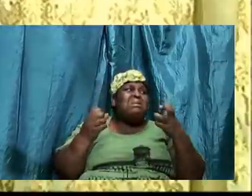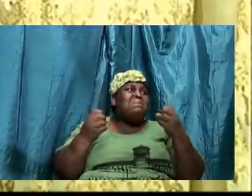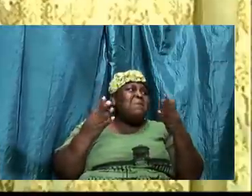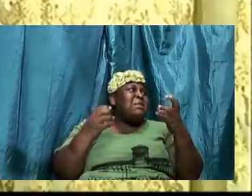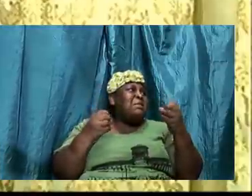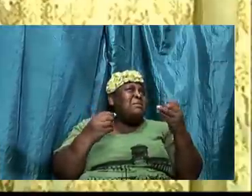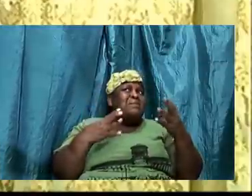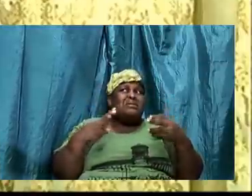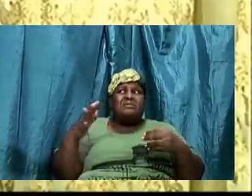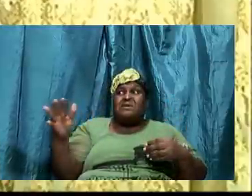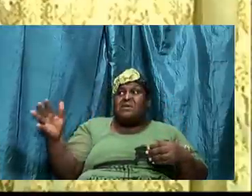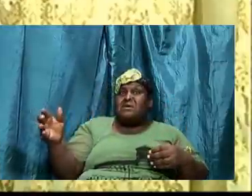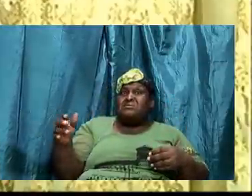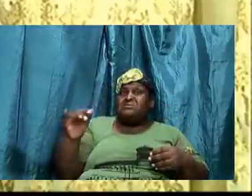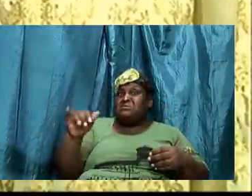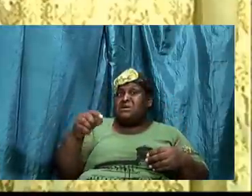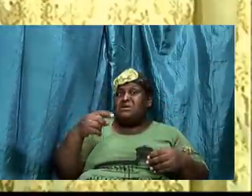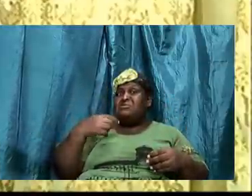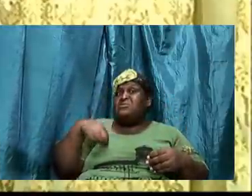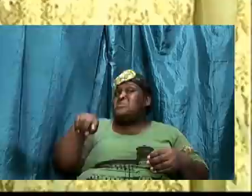seen.